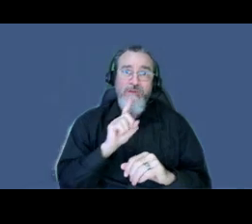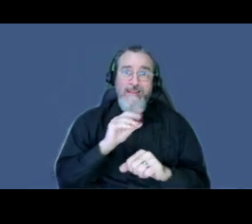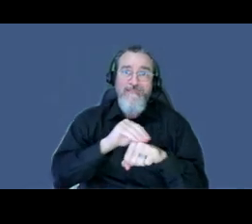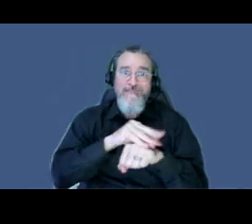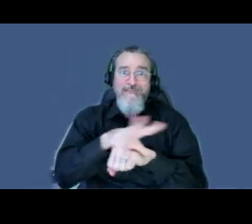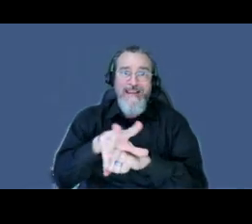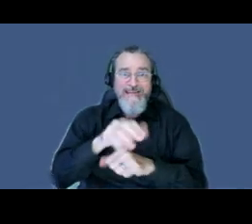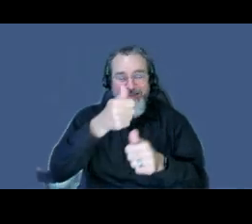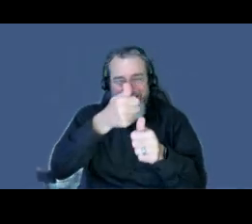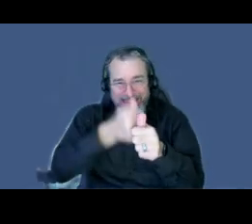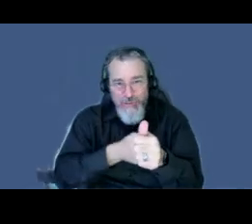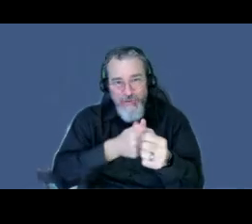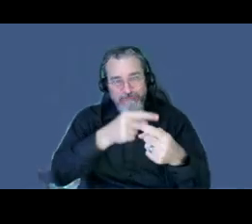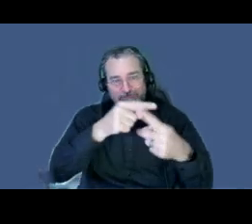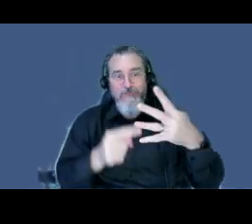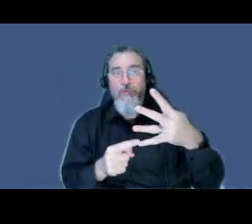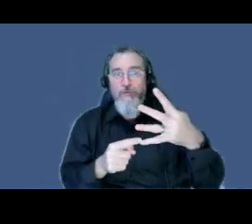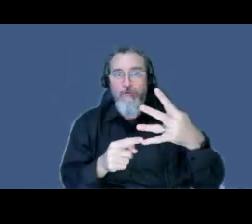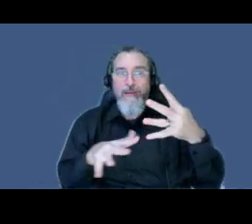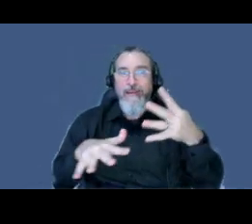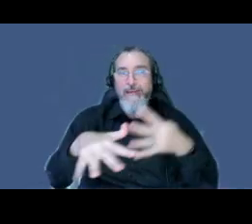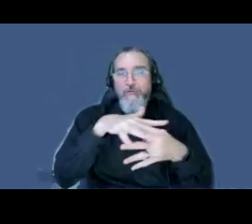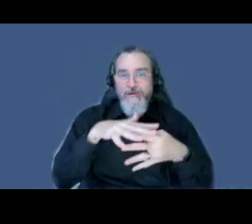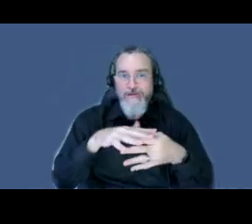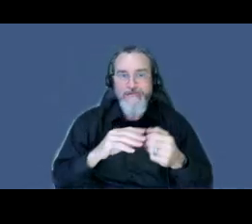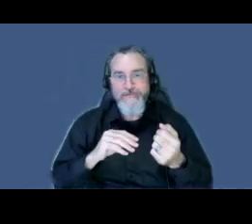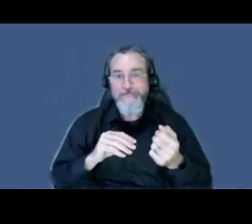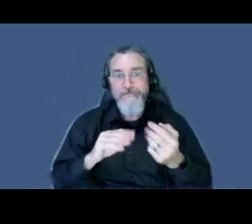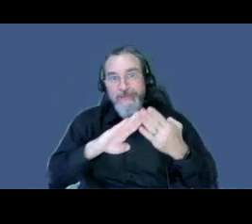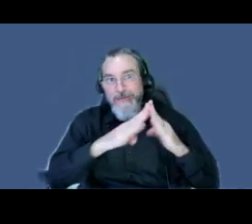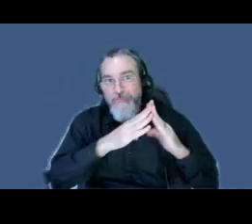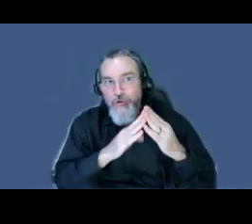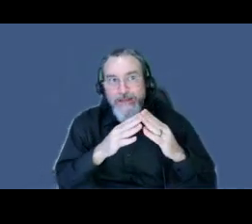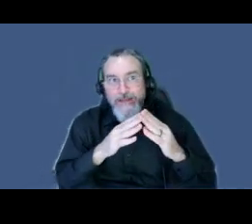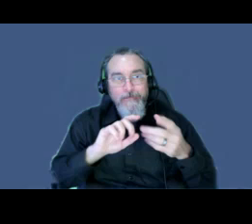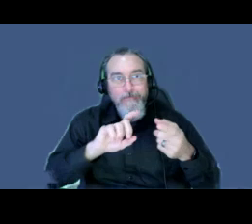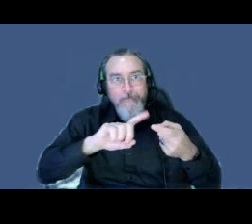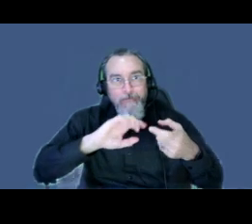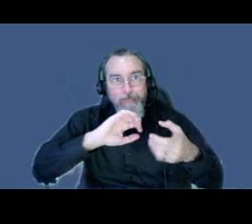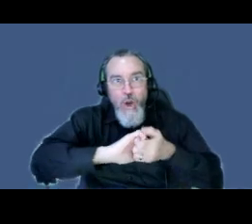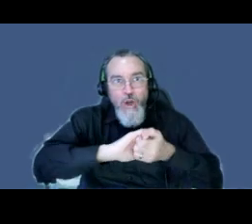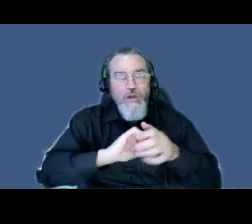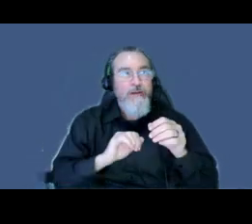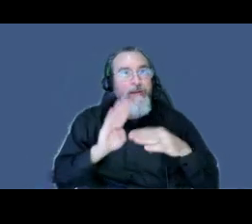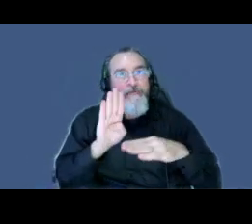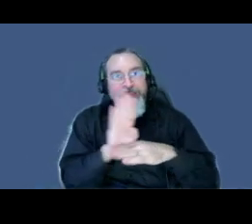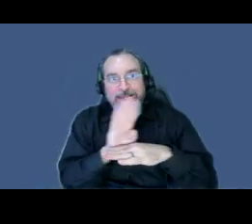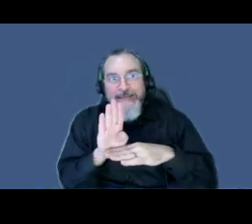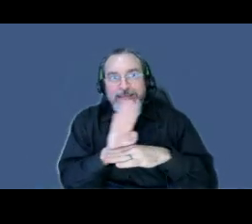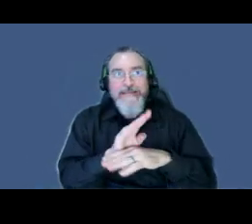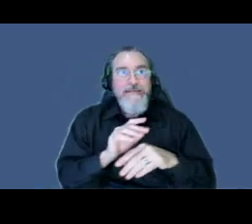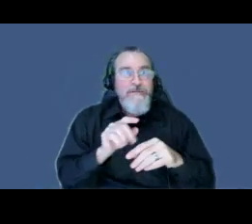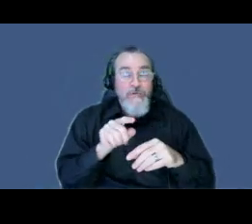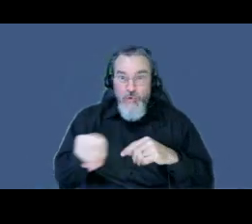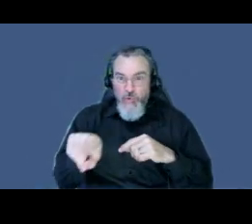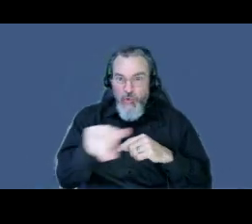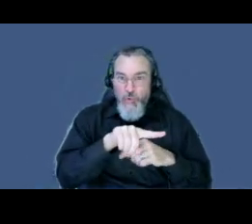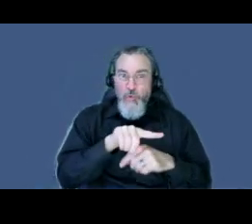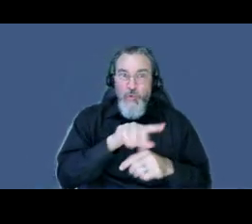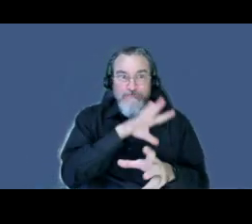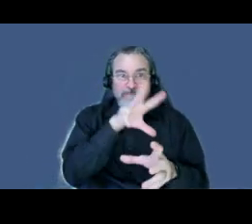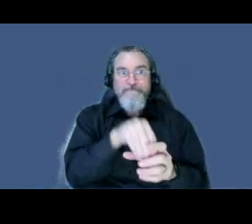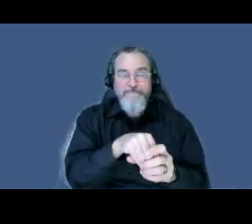strategic areas for the community partners we have, for the individuals, for the businesses who are working out there, who you are engaging